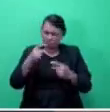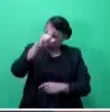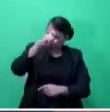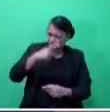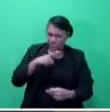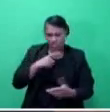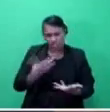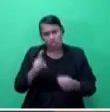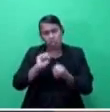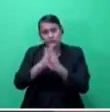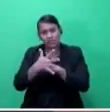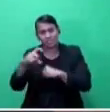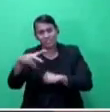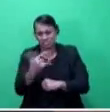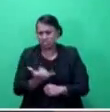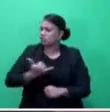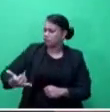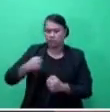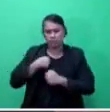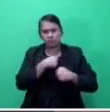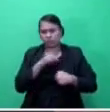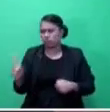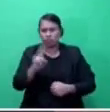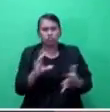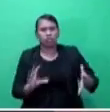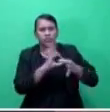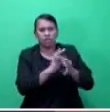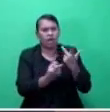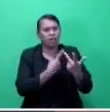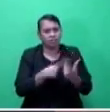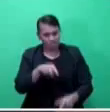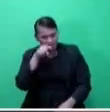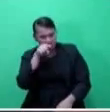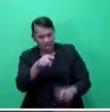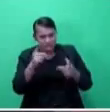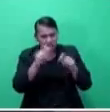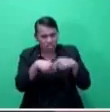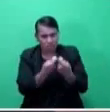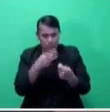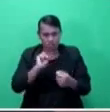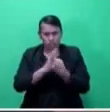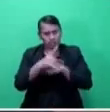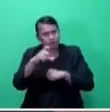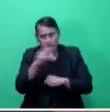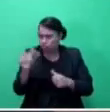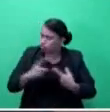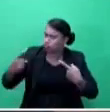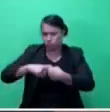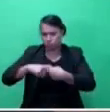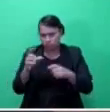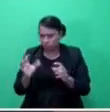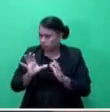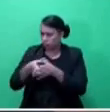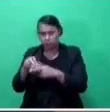position and joining the other side. Honourable Tikondondua is on Team COVID, not on Team Fiji. Mr. Speaker, sir, I want to highlight this